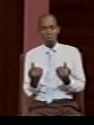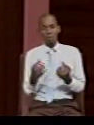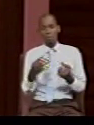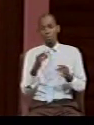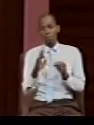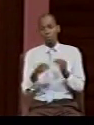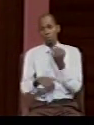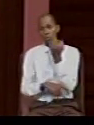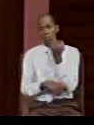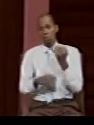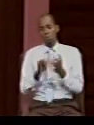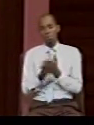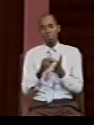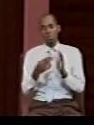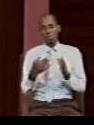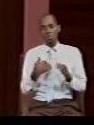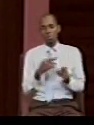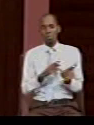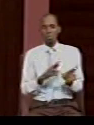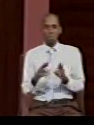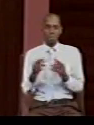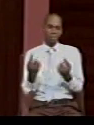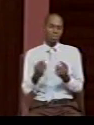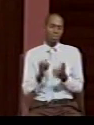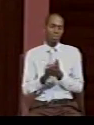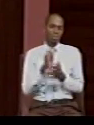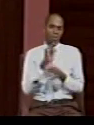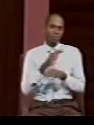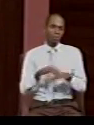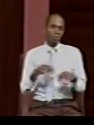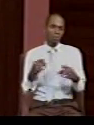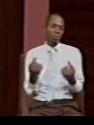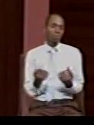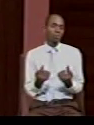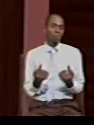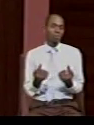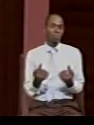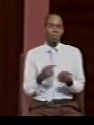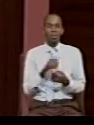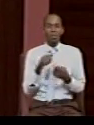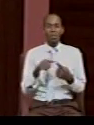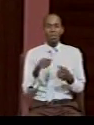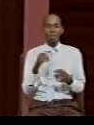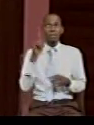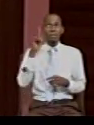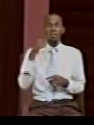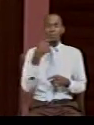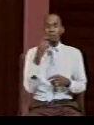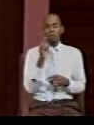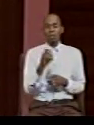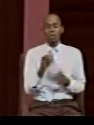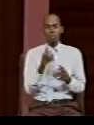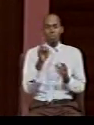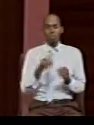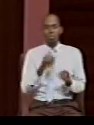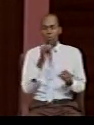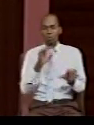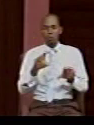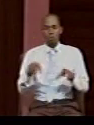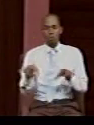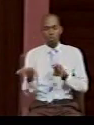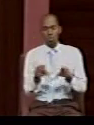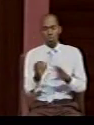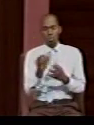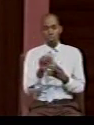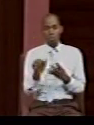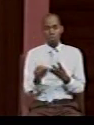steal, that's transgression, that's sin. When it says, thou shalt not commit adultery, it draws a